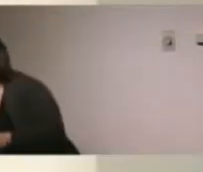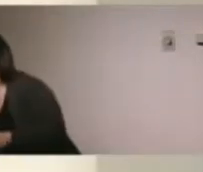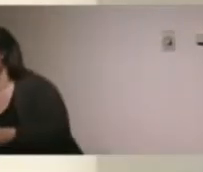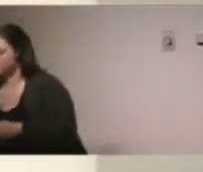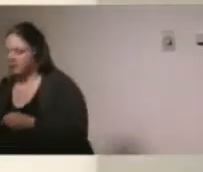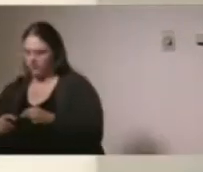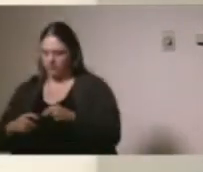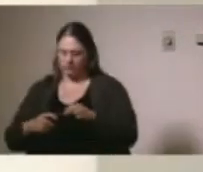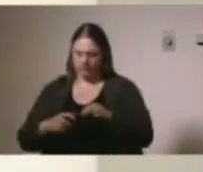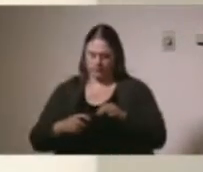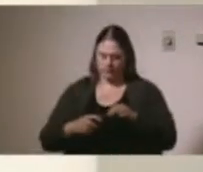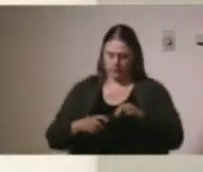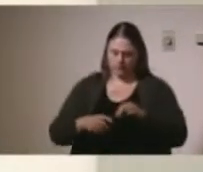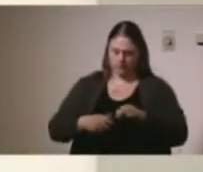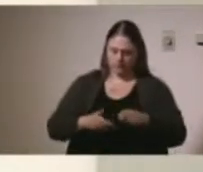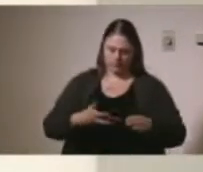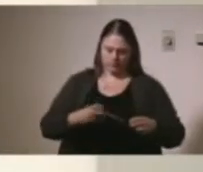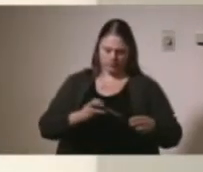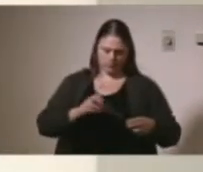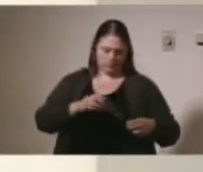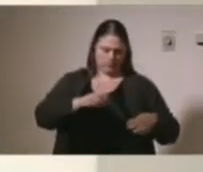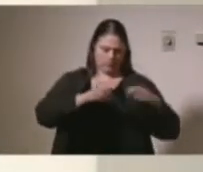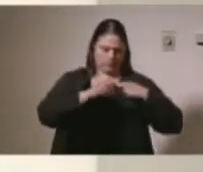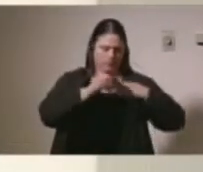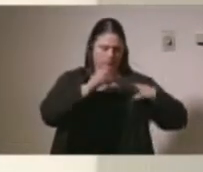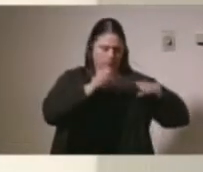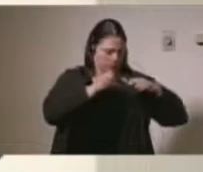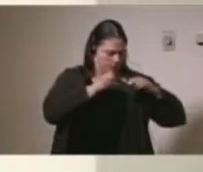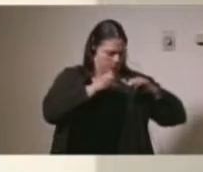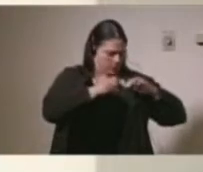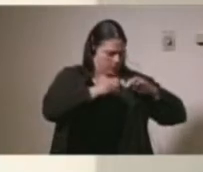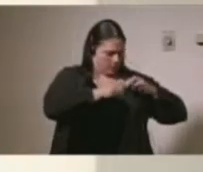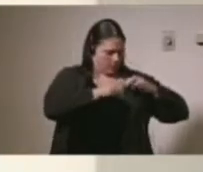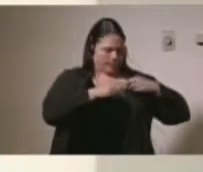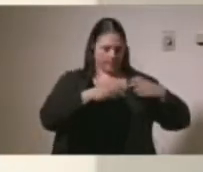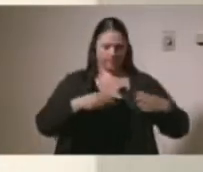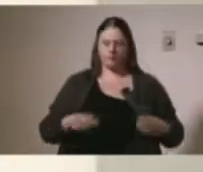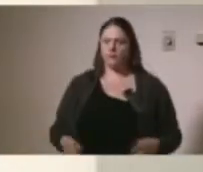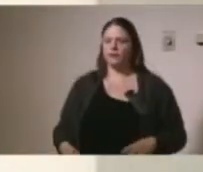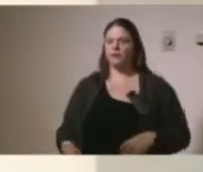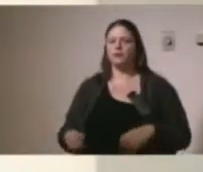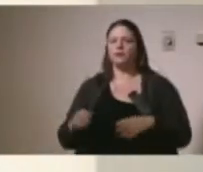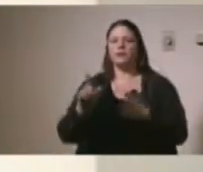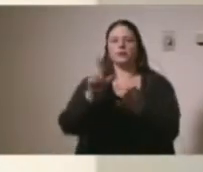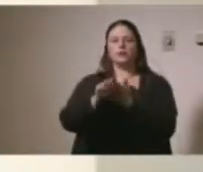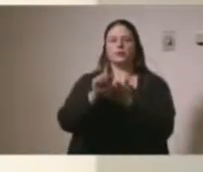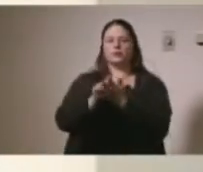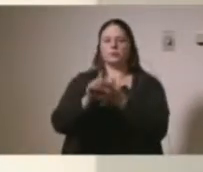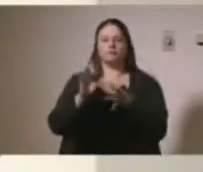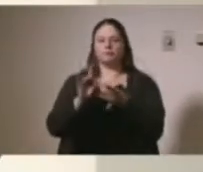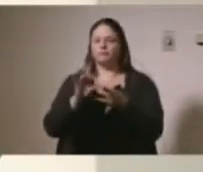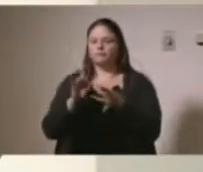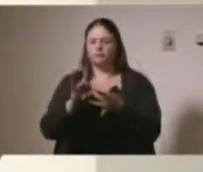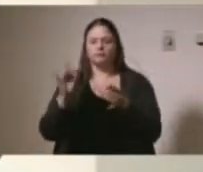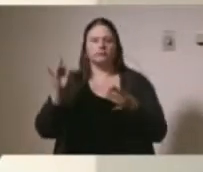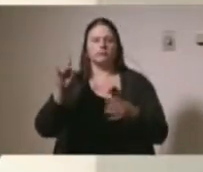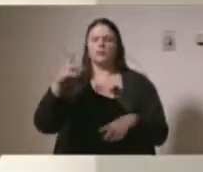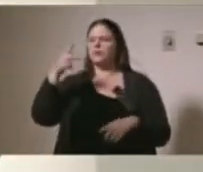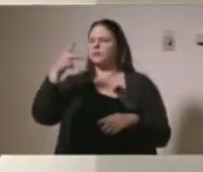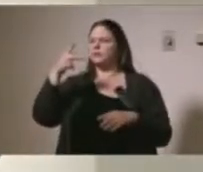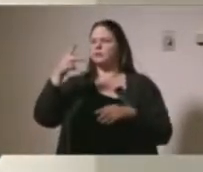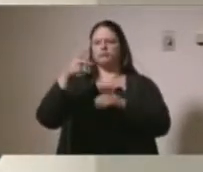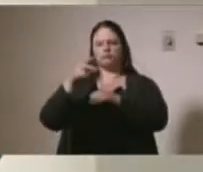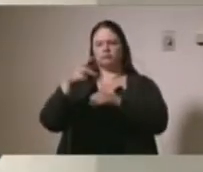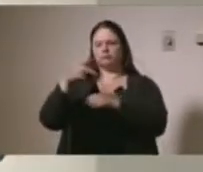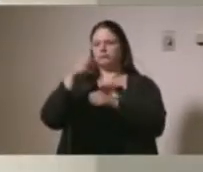Radio Canada website, they talk about it, and they say that postal workers are going ahead, they're forging ahead, they